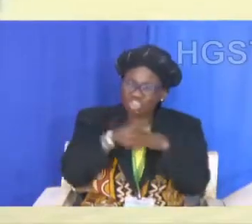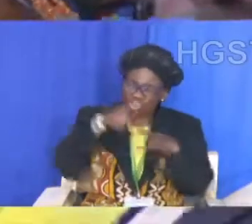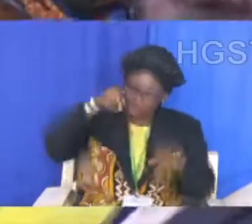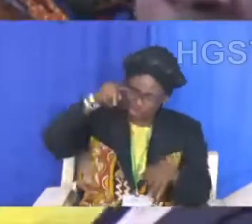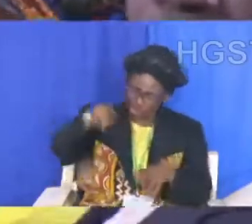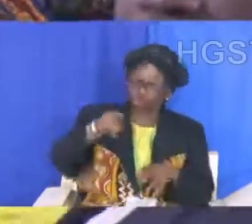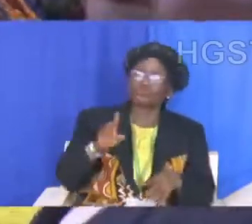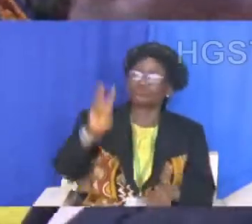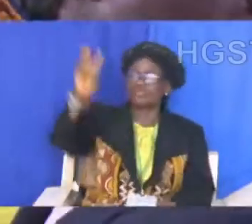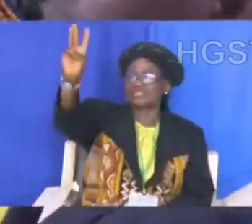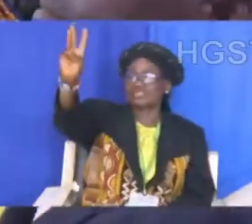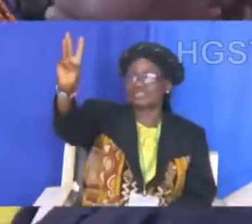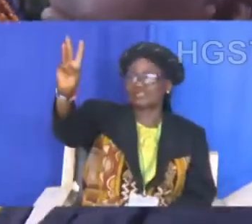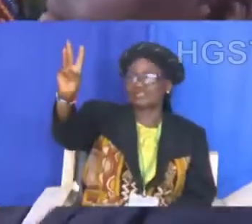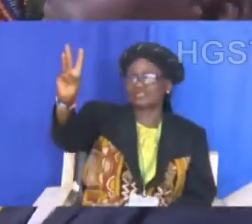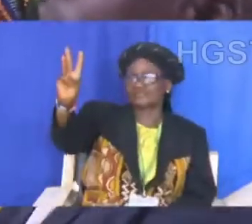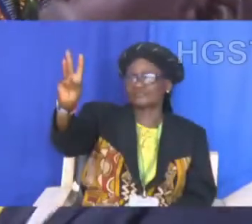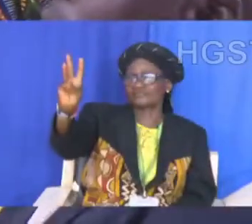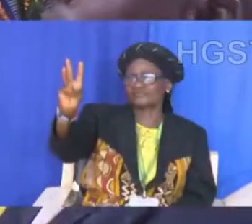Six.